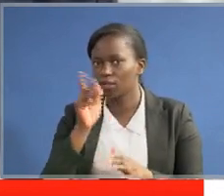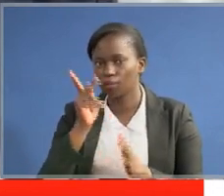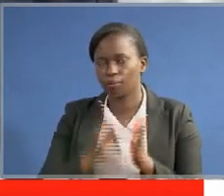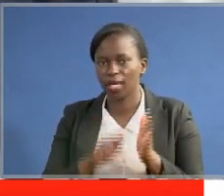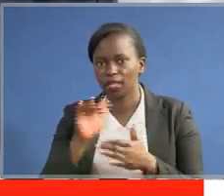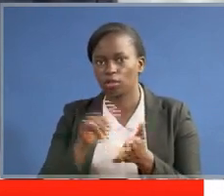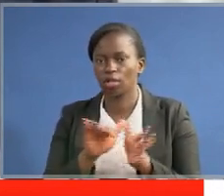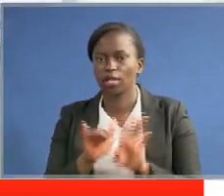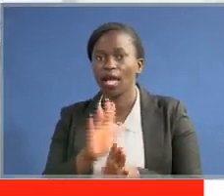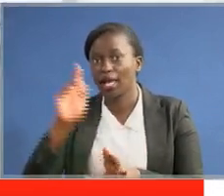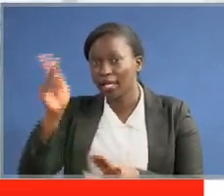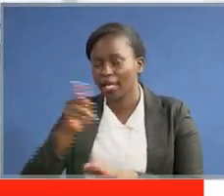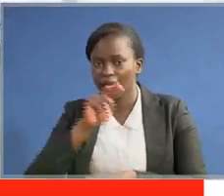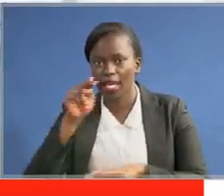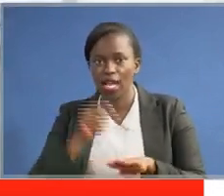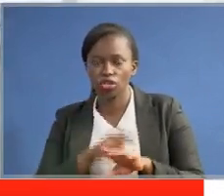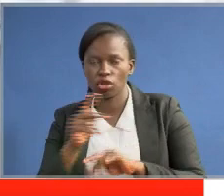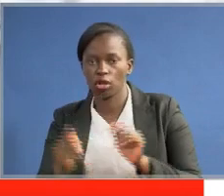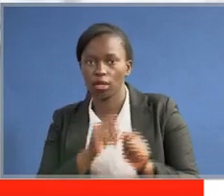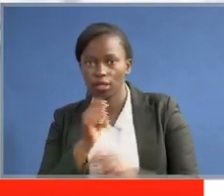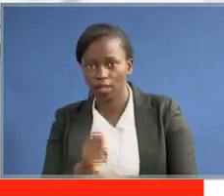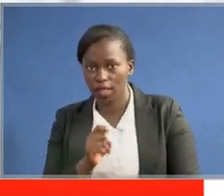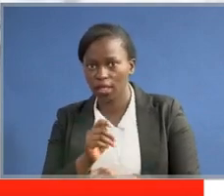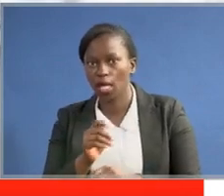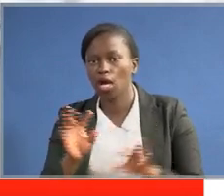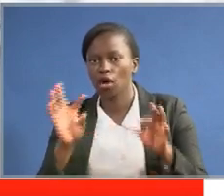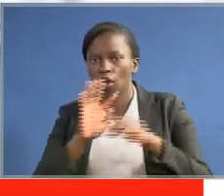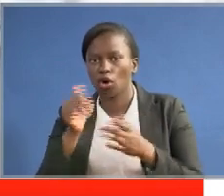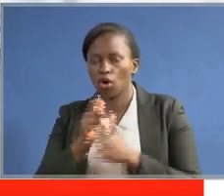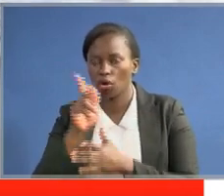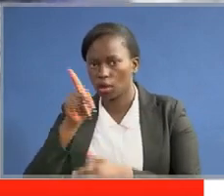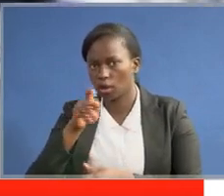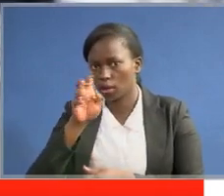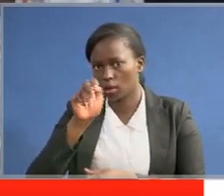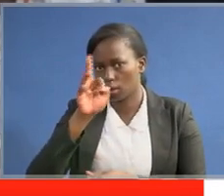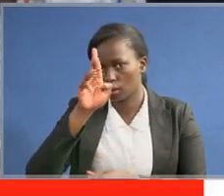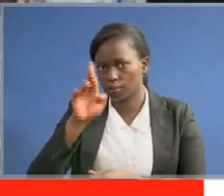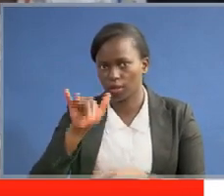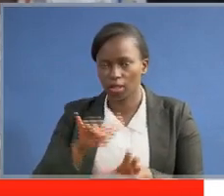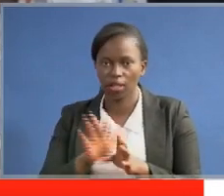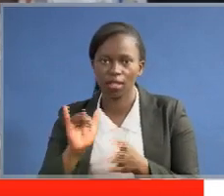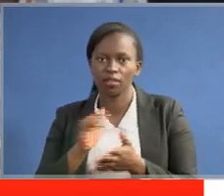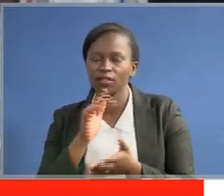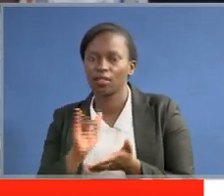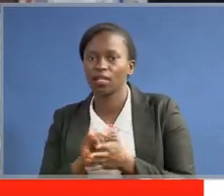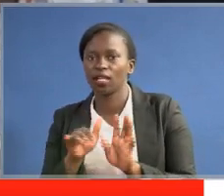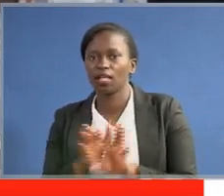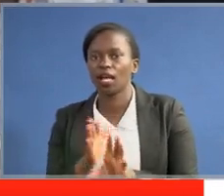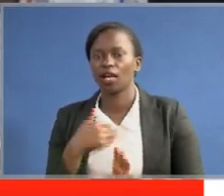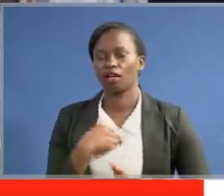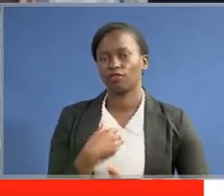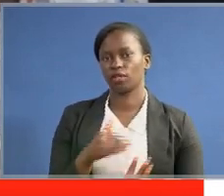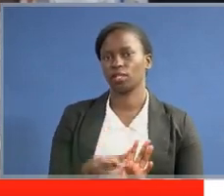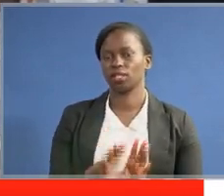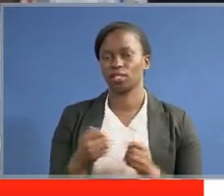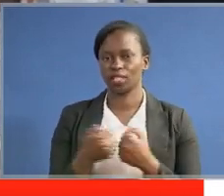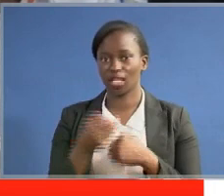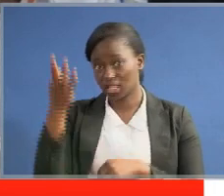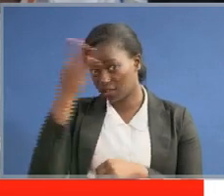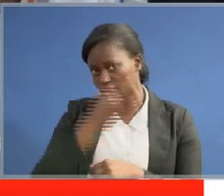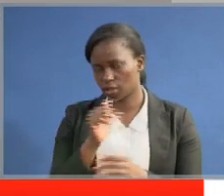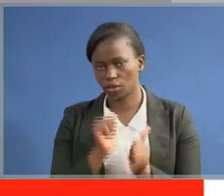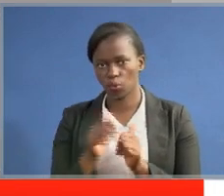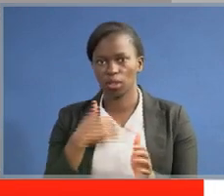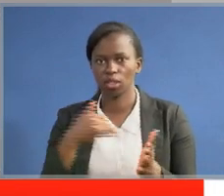Kenya National Trade Corporation chairperson Peter Kiberia stated that the entity is facing a couple of challenges,